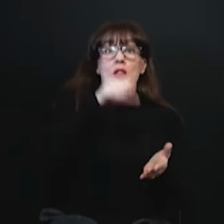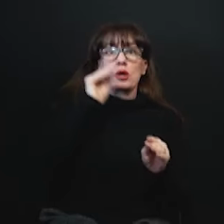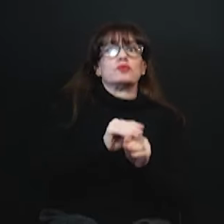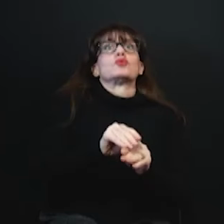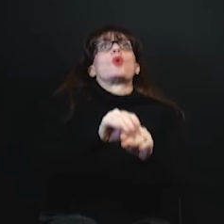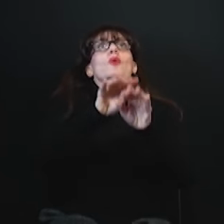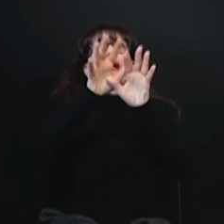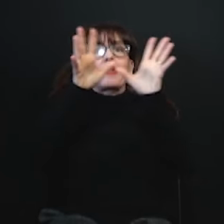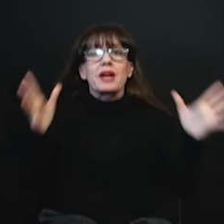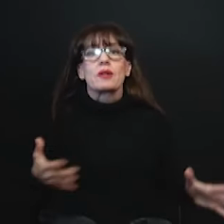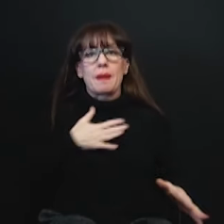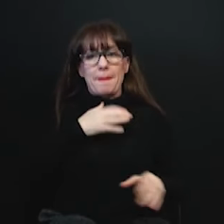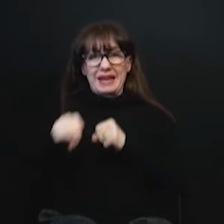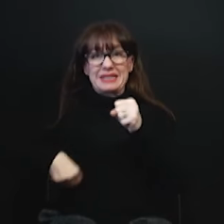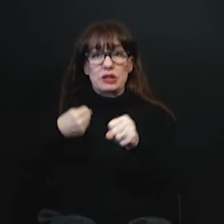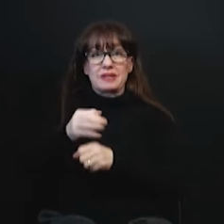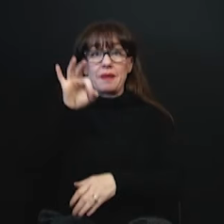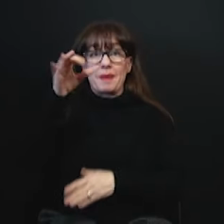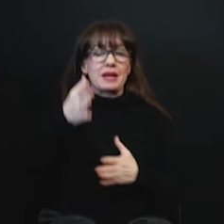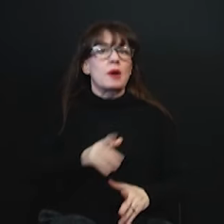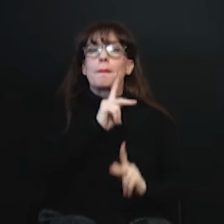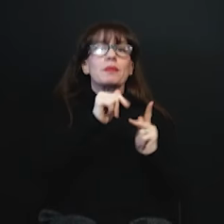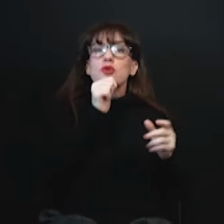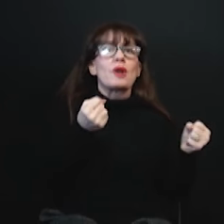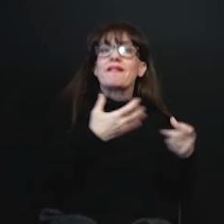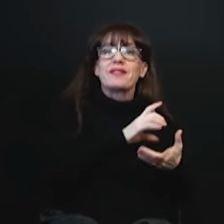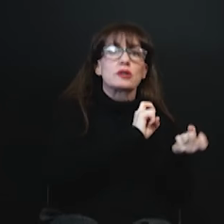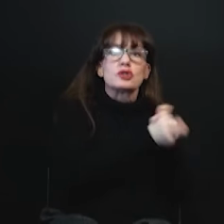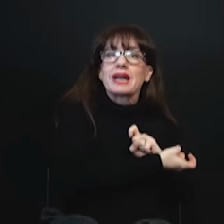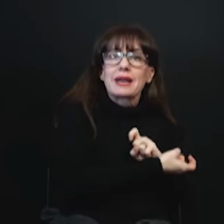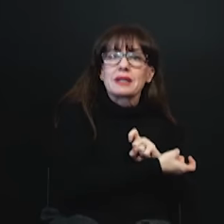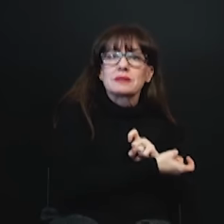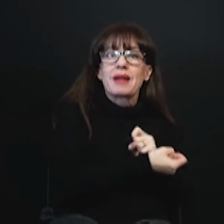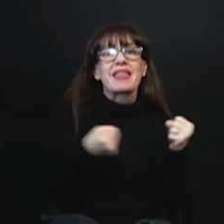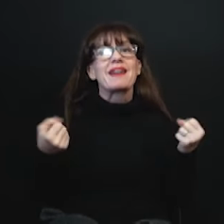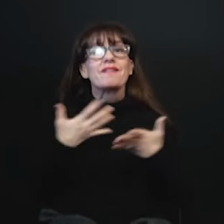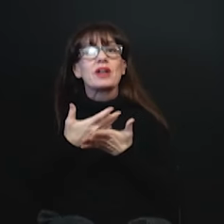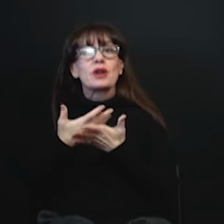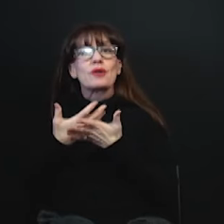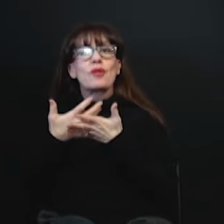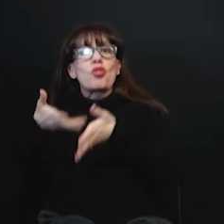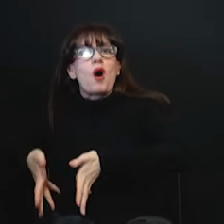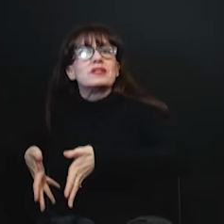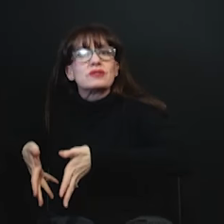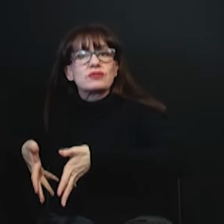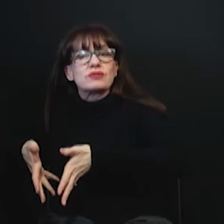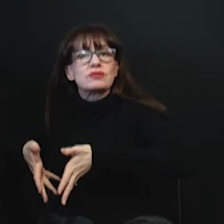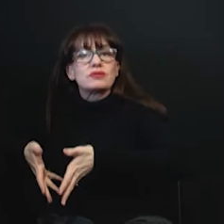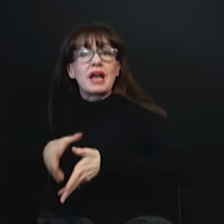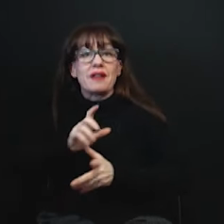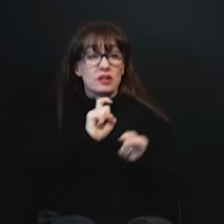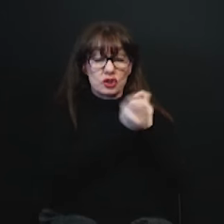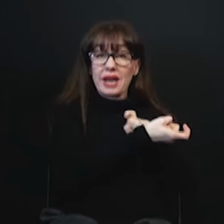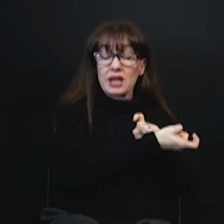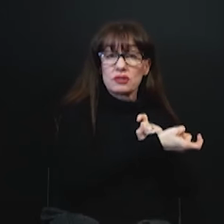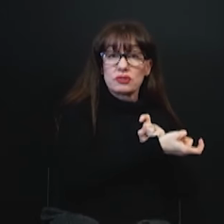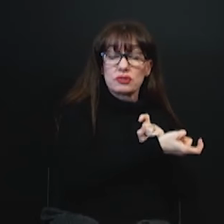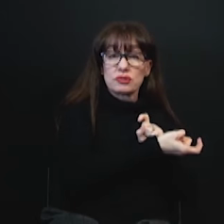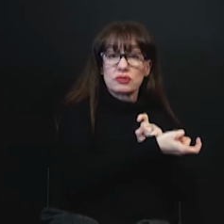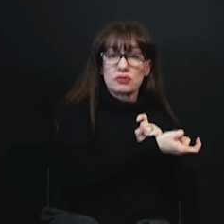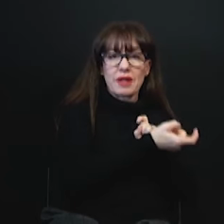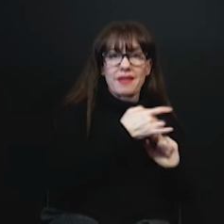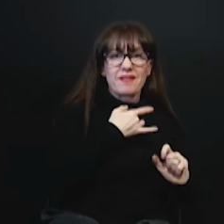in my years as a pastor is that people do not fear change, people fear loss. When people fear change, what they're actually telling you is,